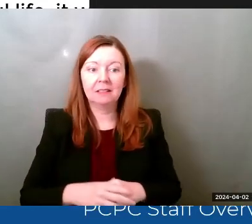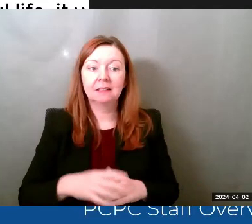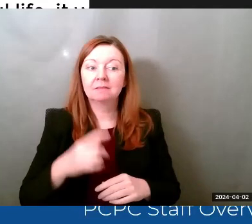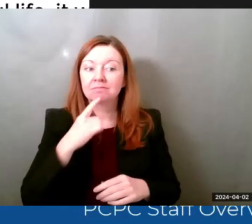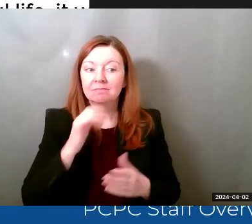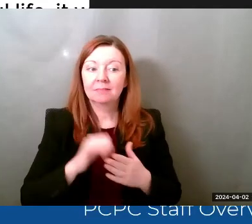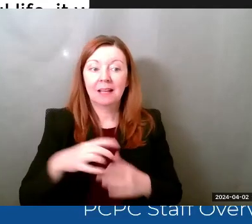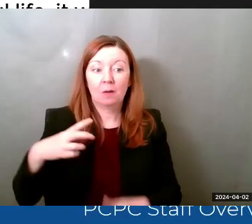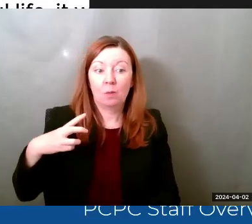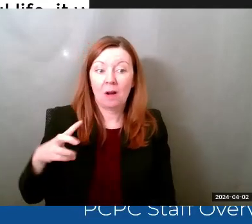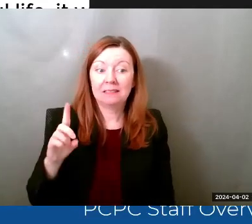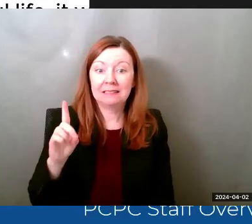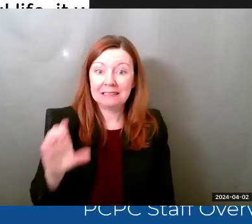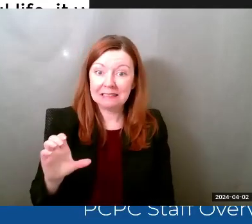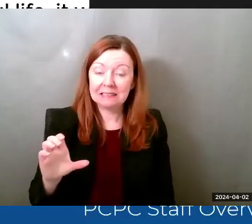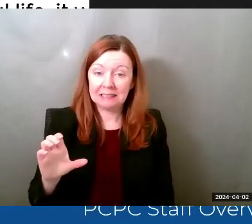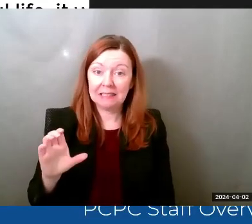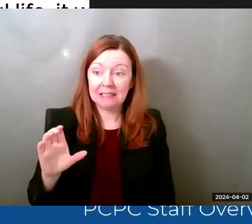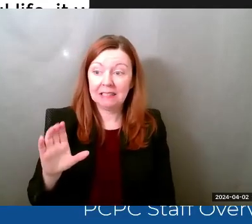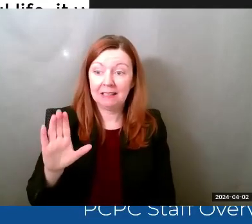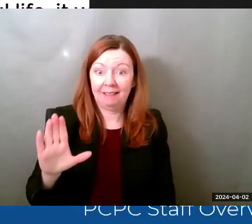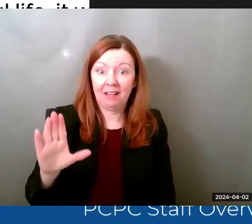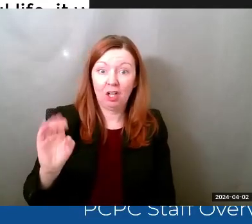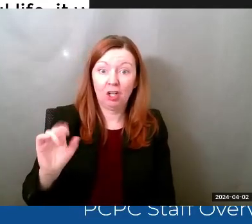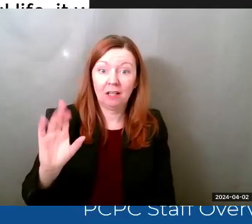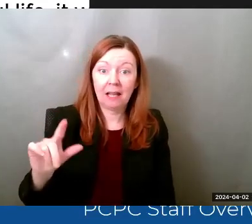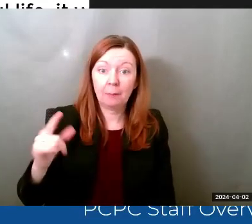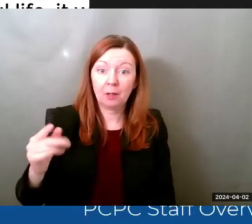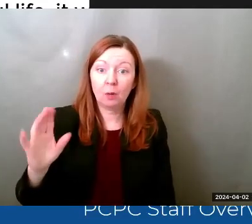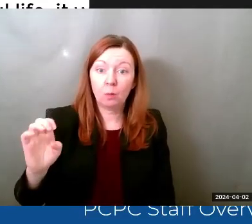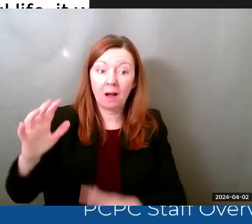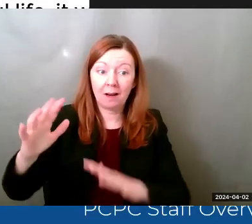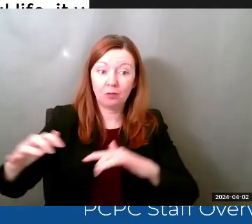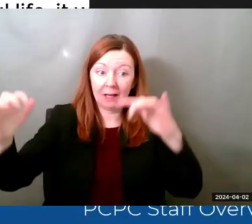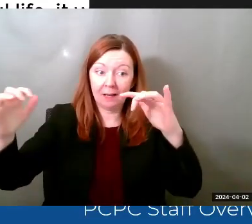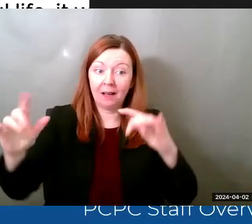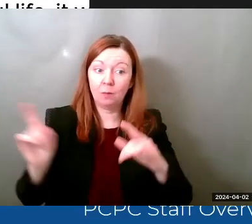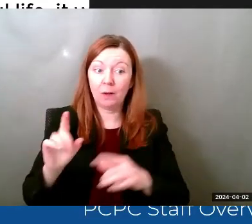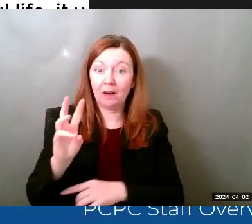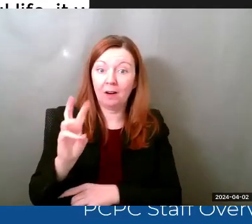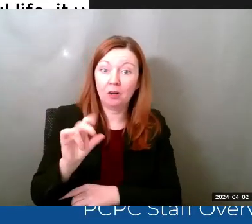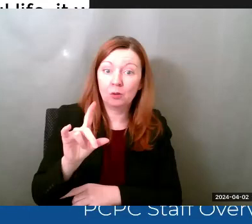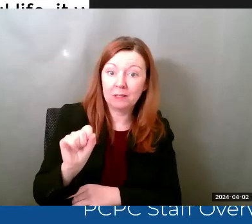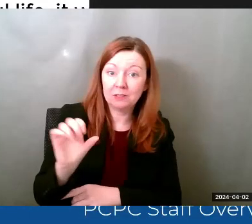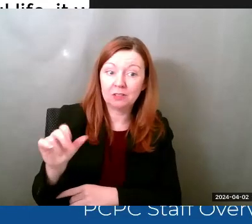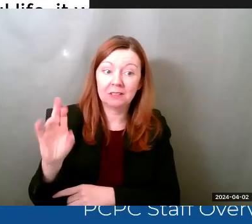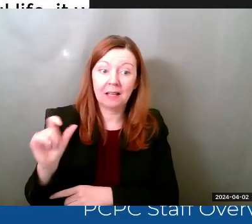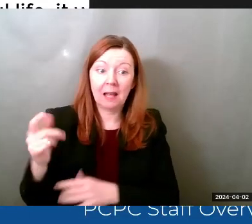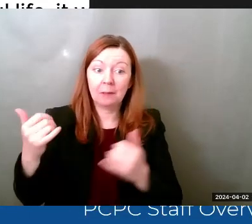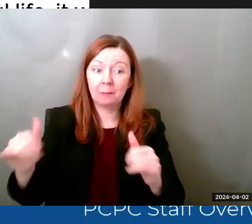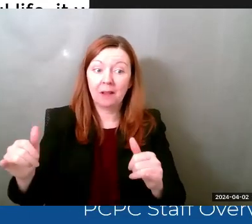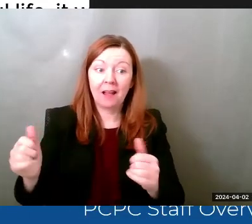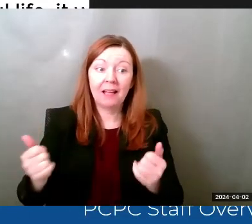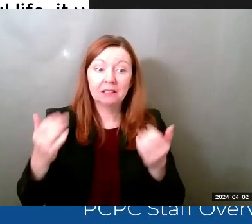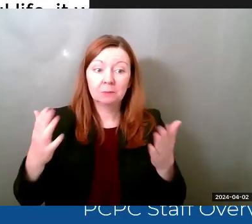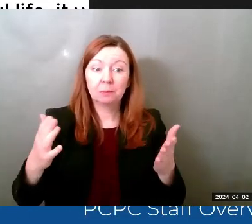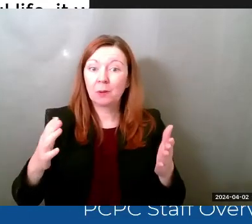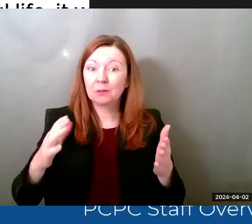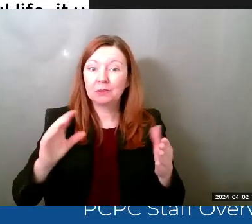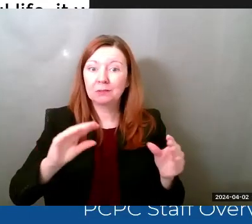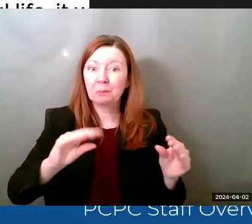that the Washington, D.C.'s Capital One Arena, where the Wizards and Capitals play, is proposed to leave for Northern